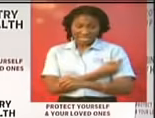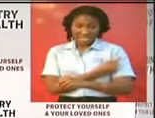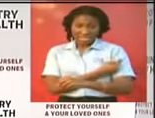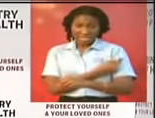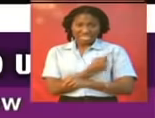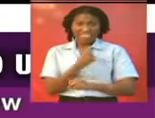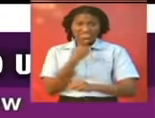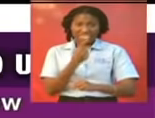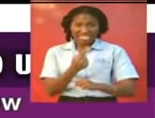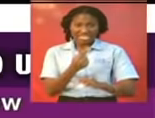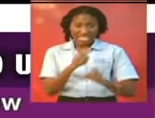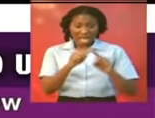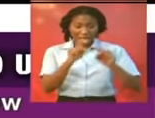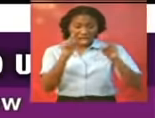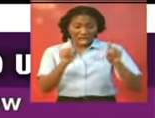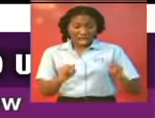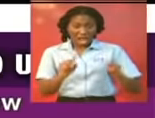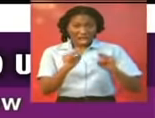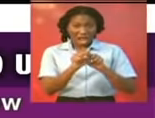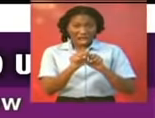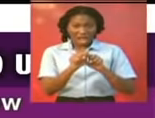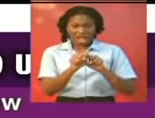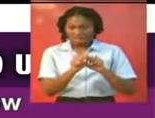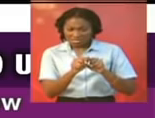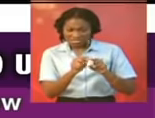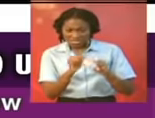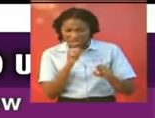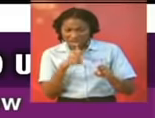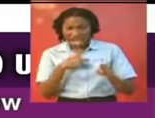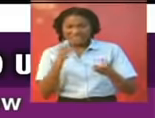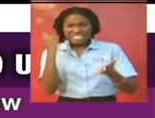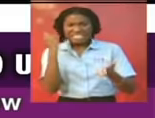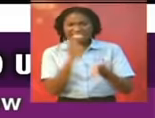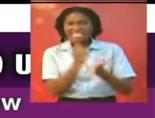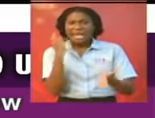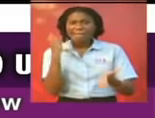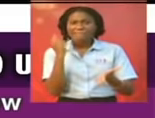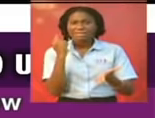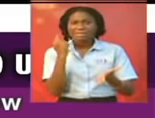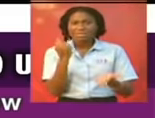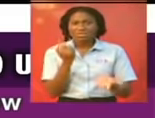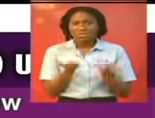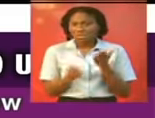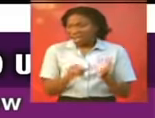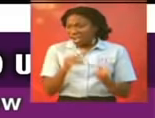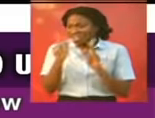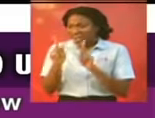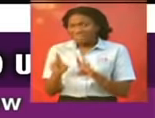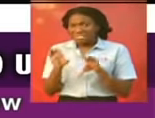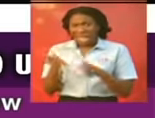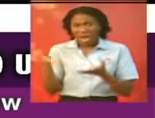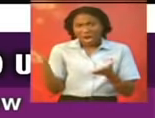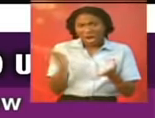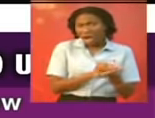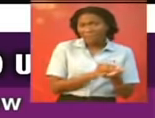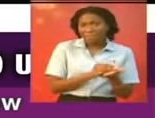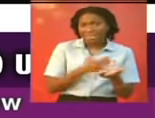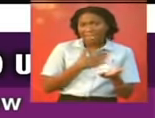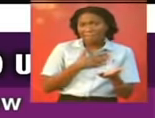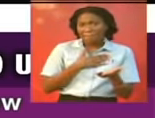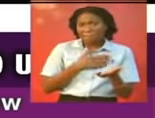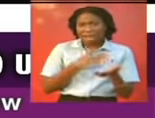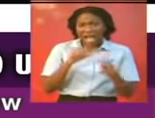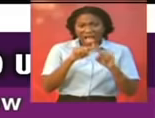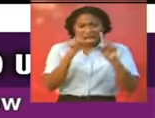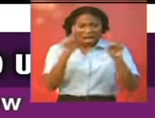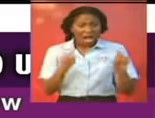the immunization card that they receive, they're not getting like official stamps, and anybody could copy a signature or copy information on another